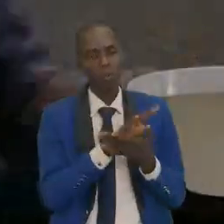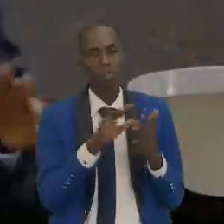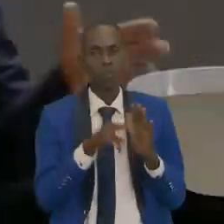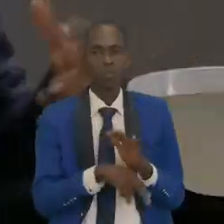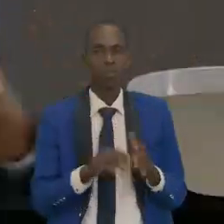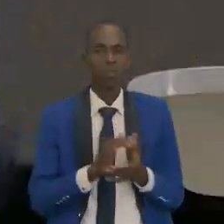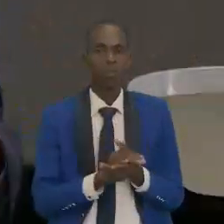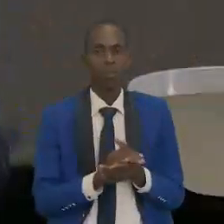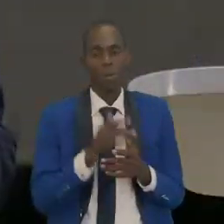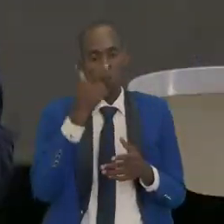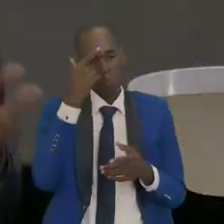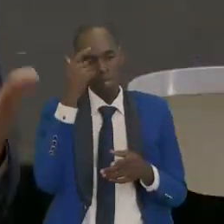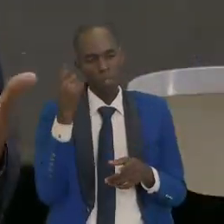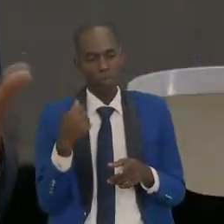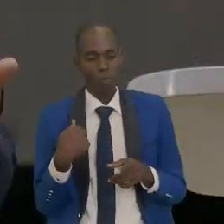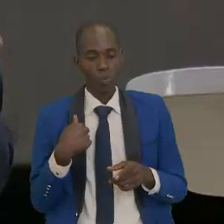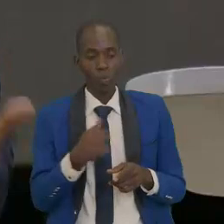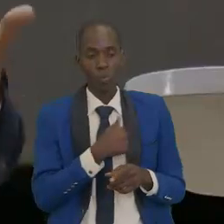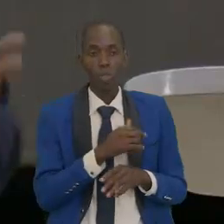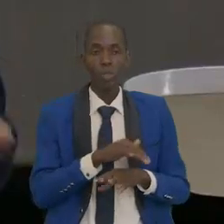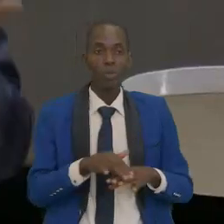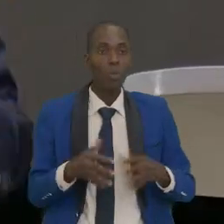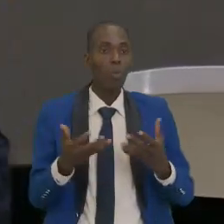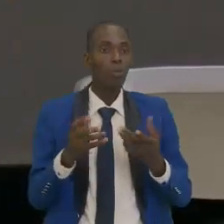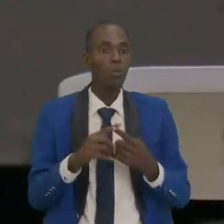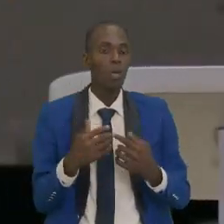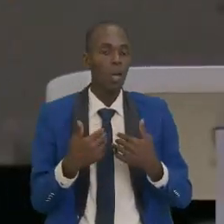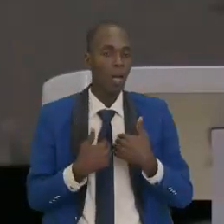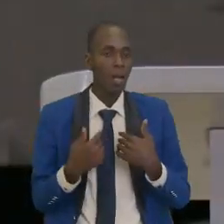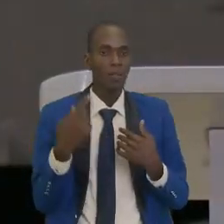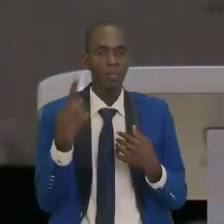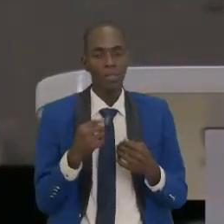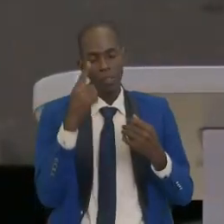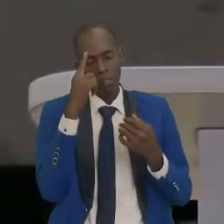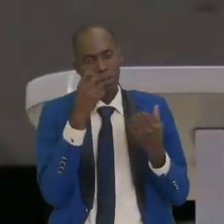we don't want to have the faith that brings up righteousness